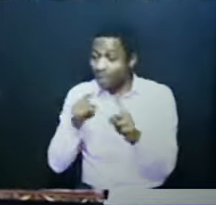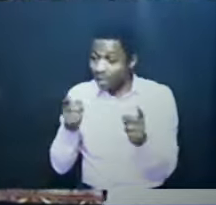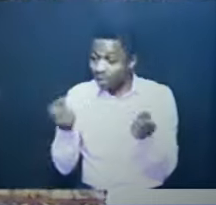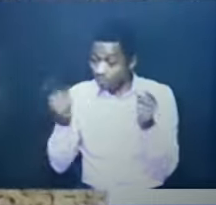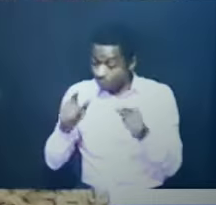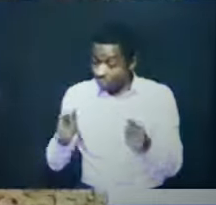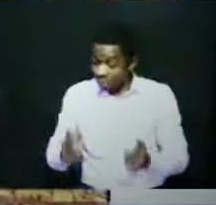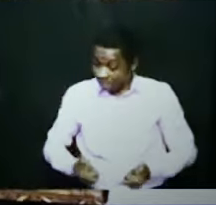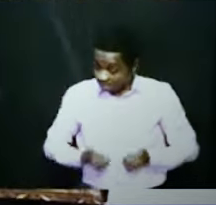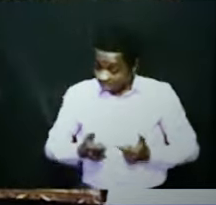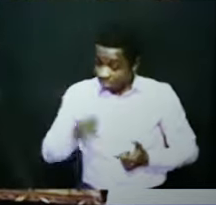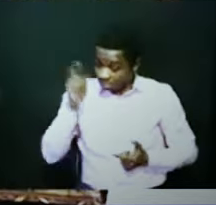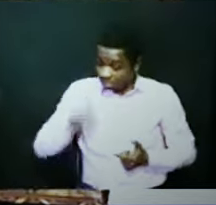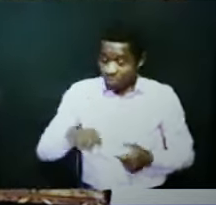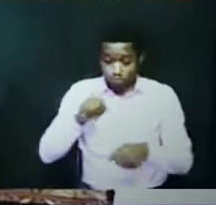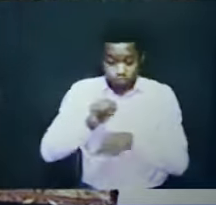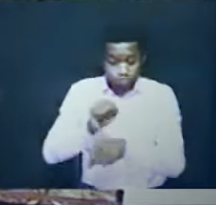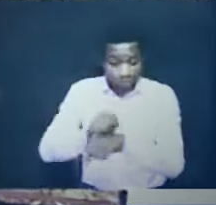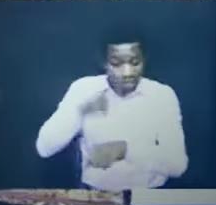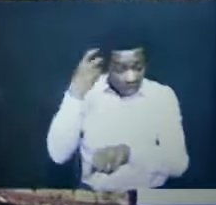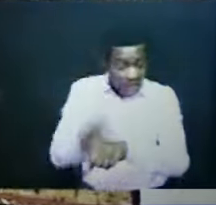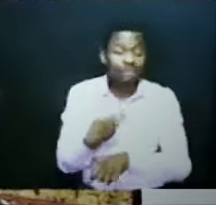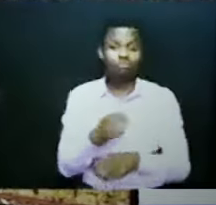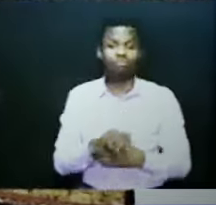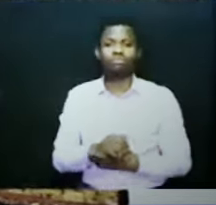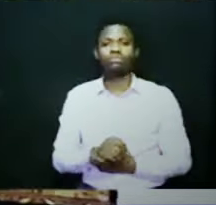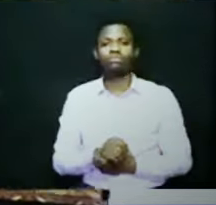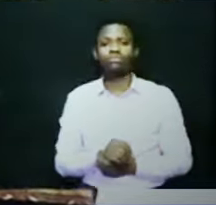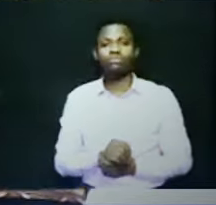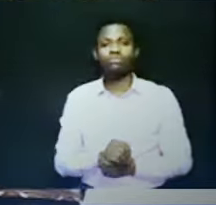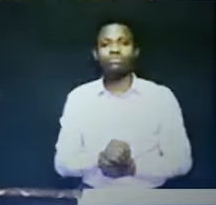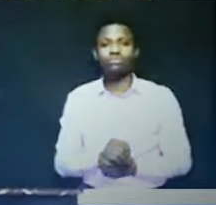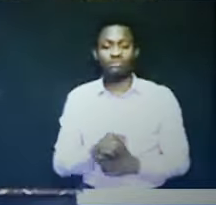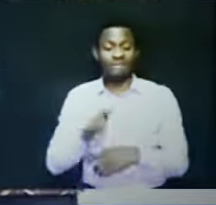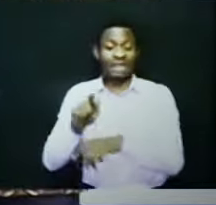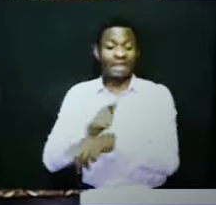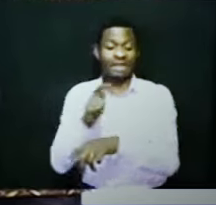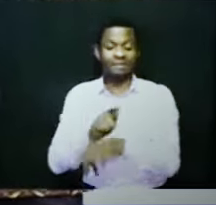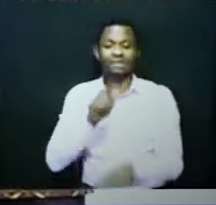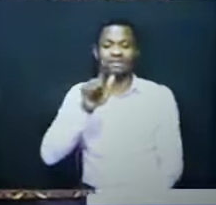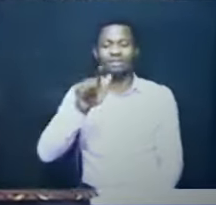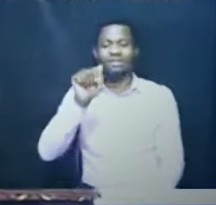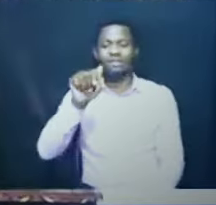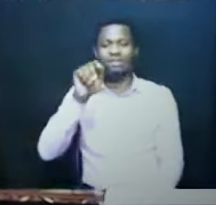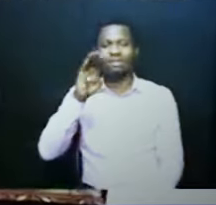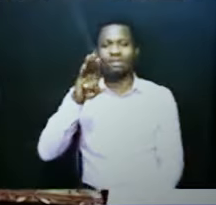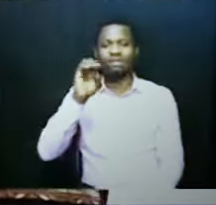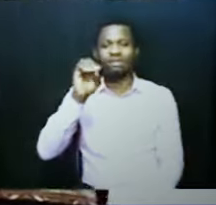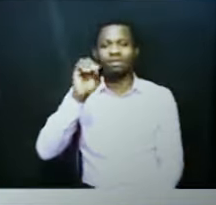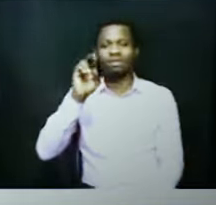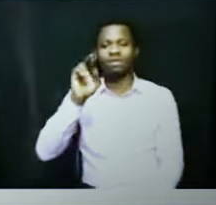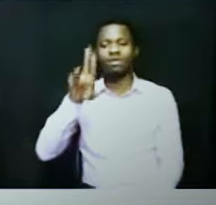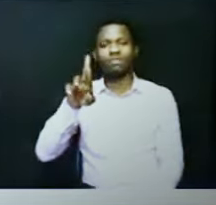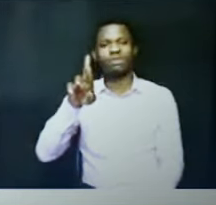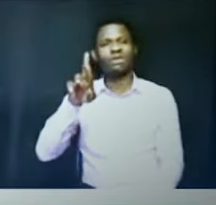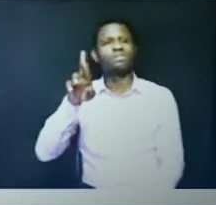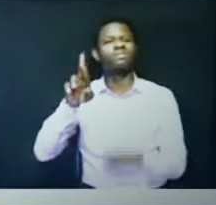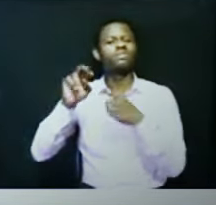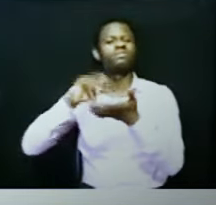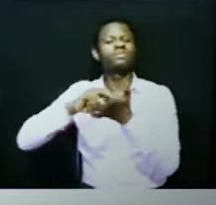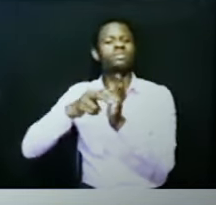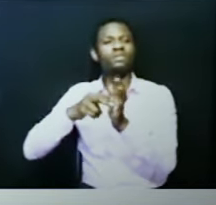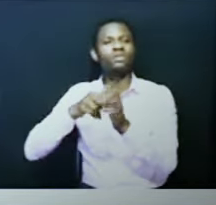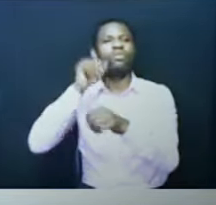Okay. See, it's a labor is work. effort directed to produce or